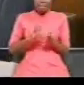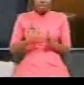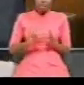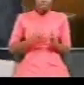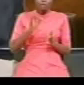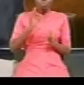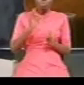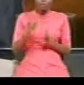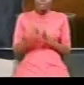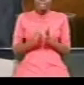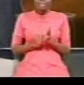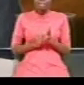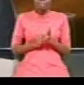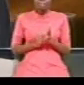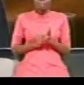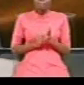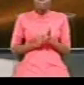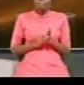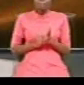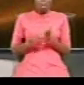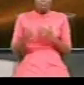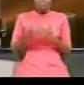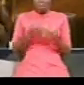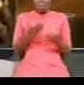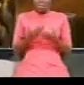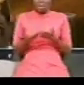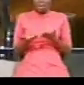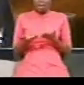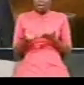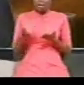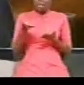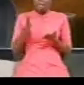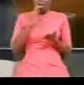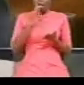spiritual state, whether piety,